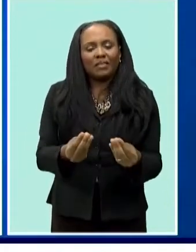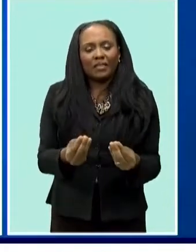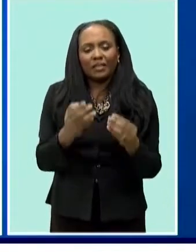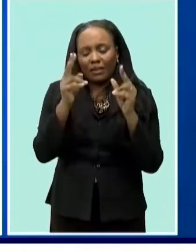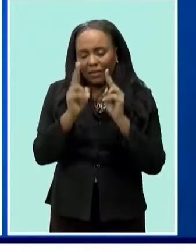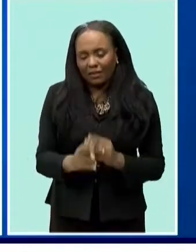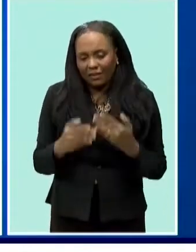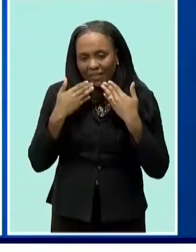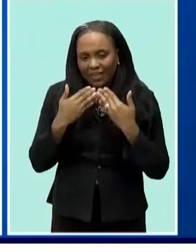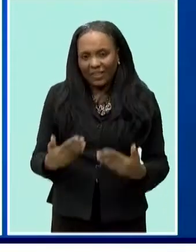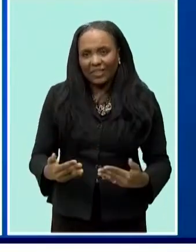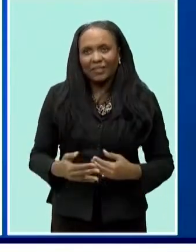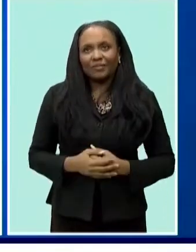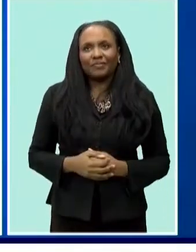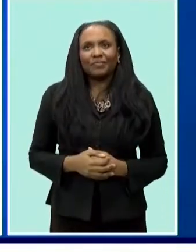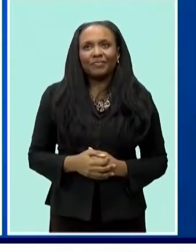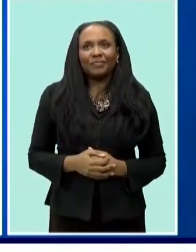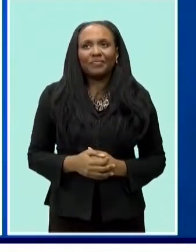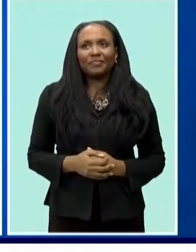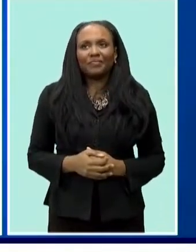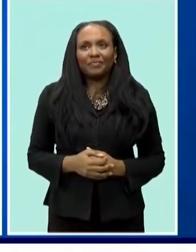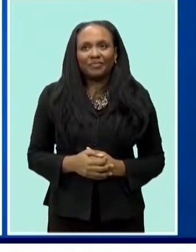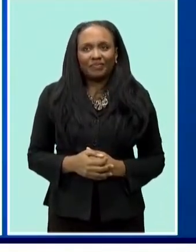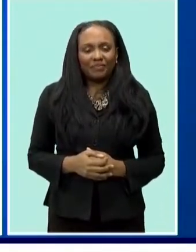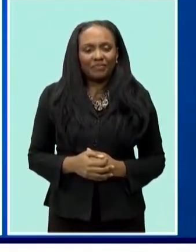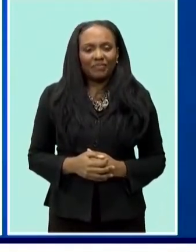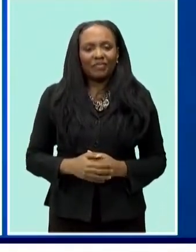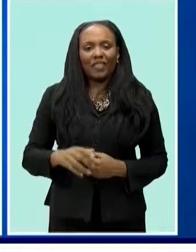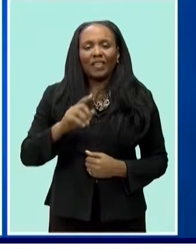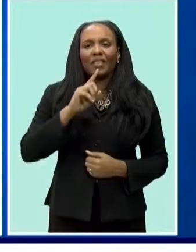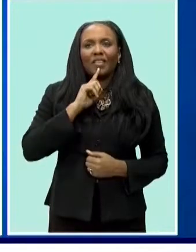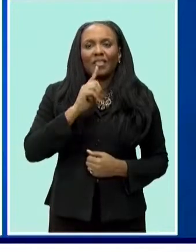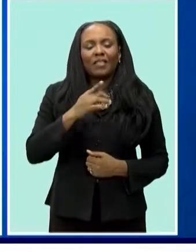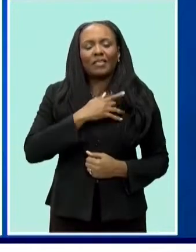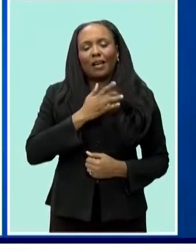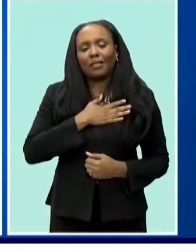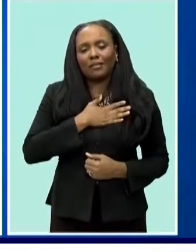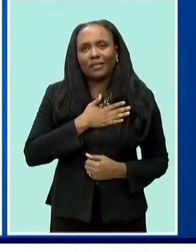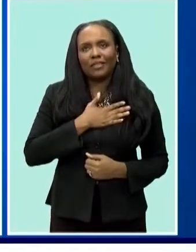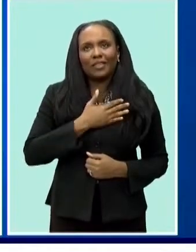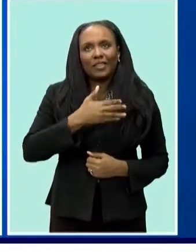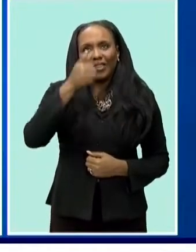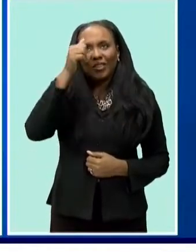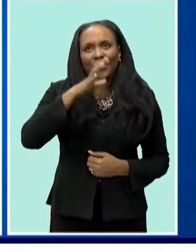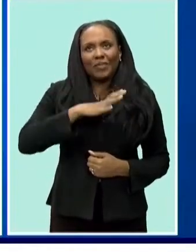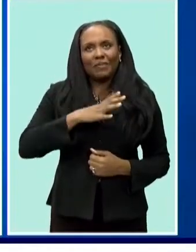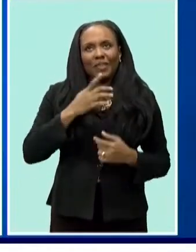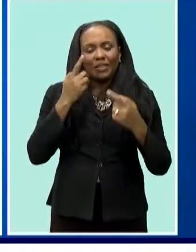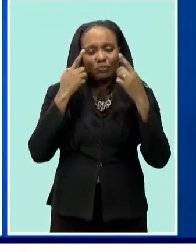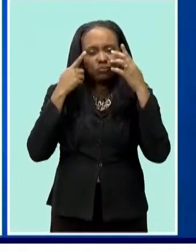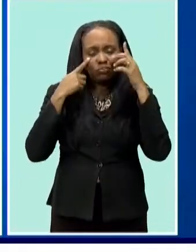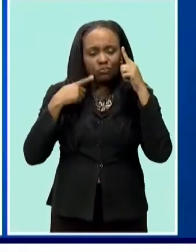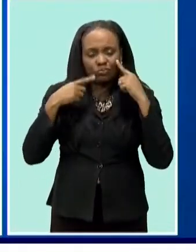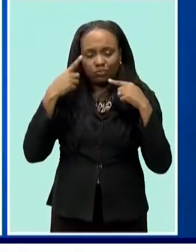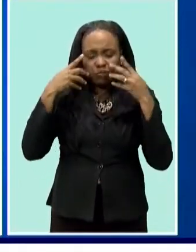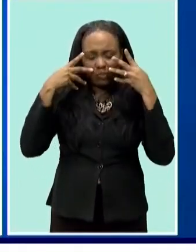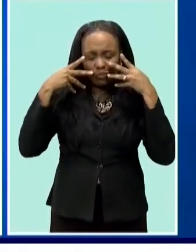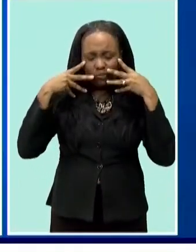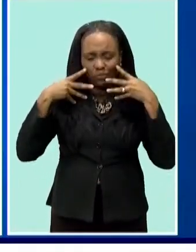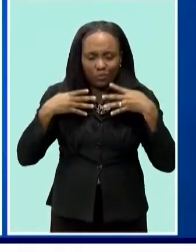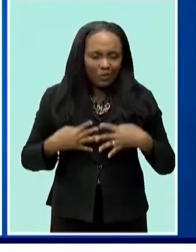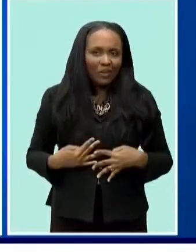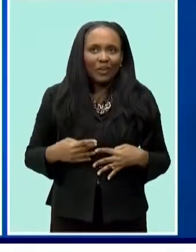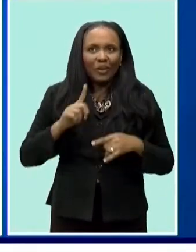thanks. In a truly touching moment, tears flowed freely as Hall was overcome with emotion when Alicia's mother